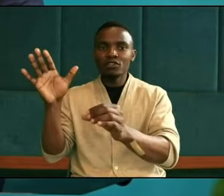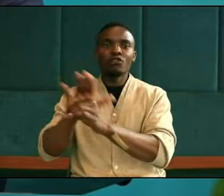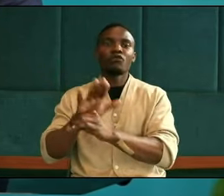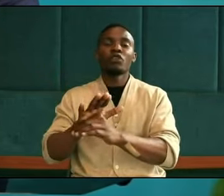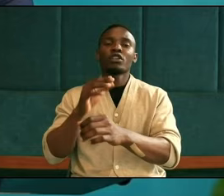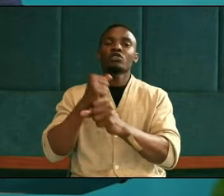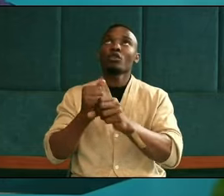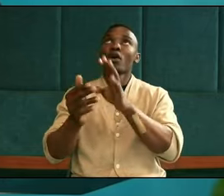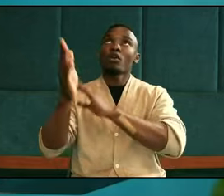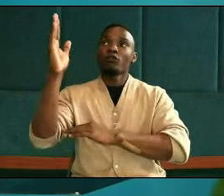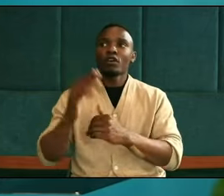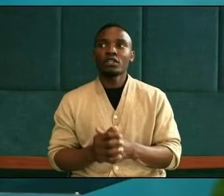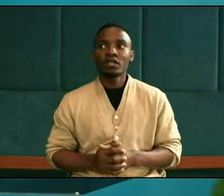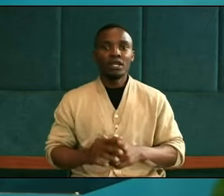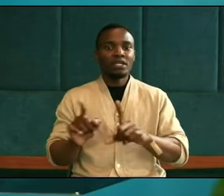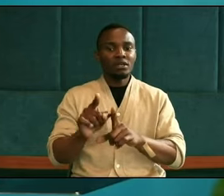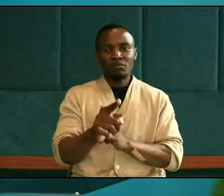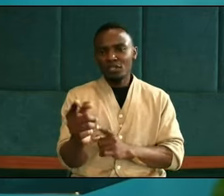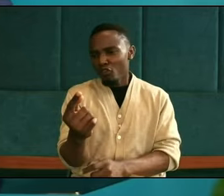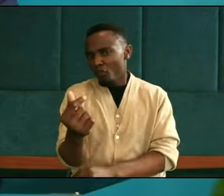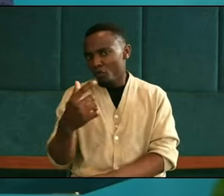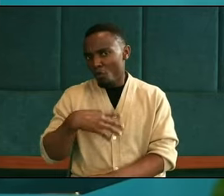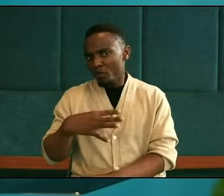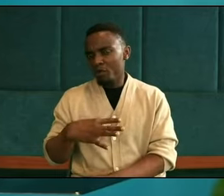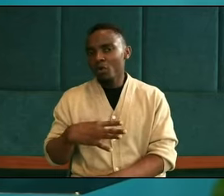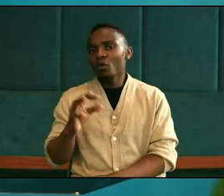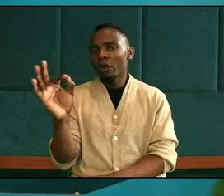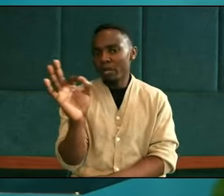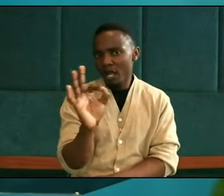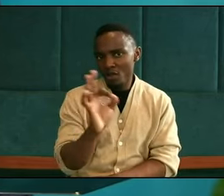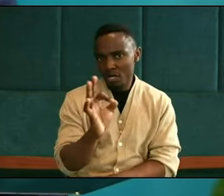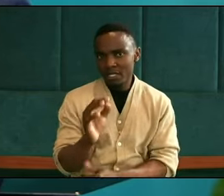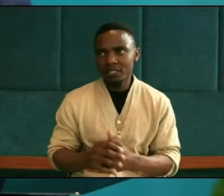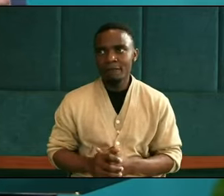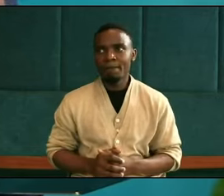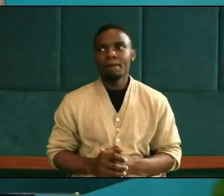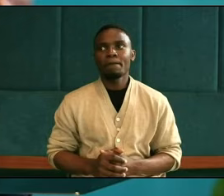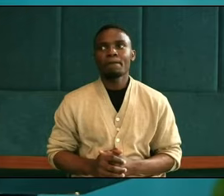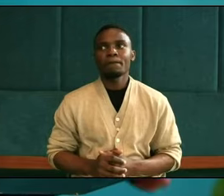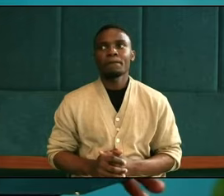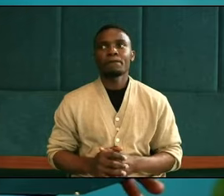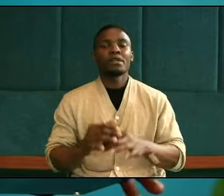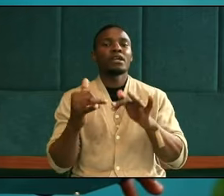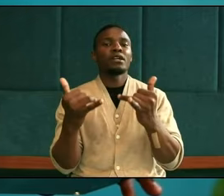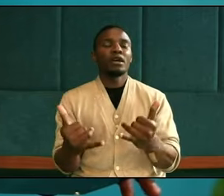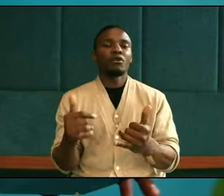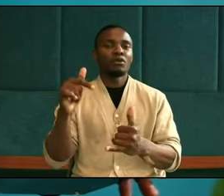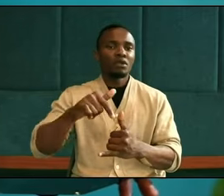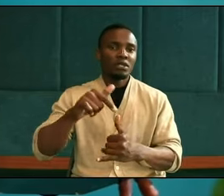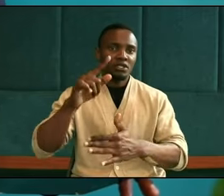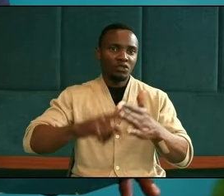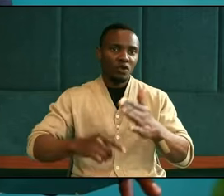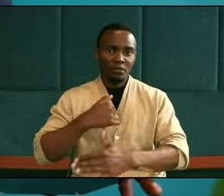few would be the outliers who stand out. And so this is part of my punchline,